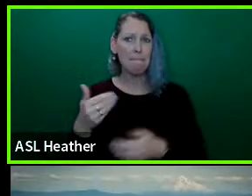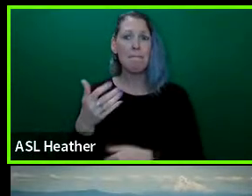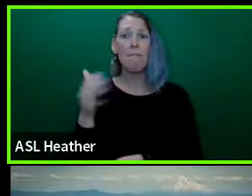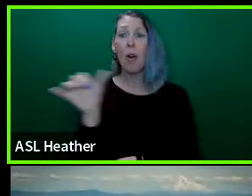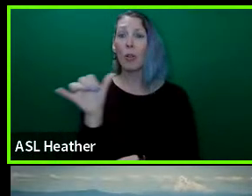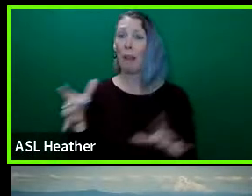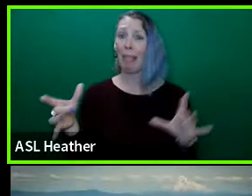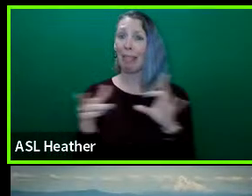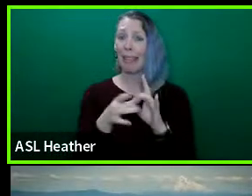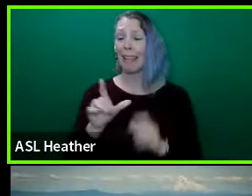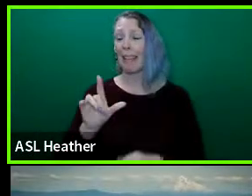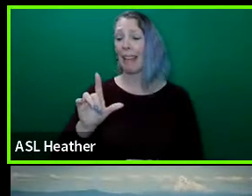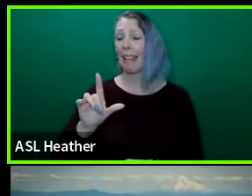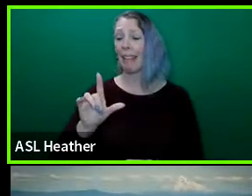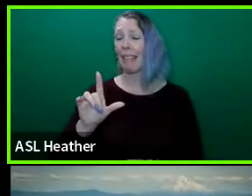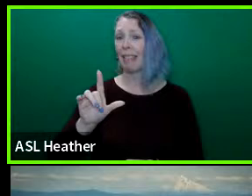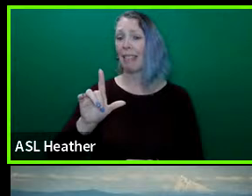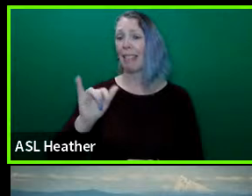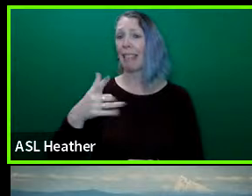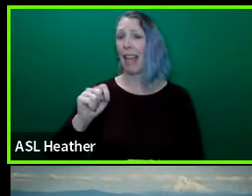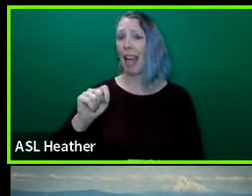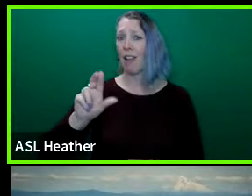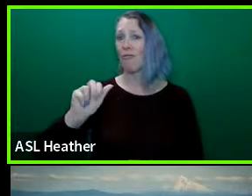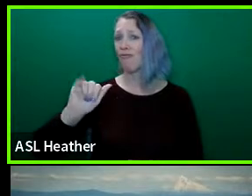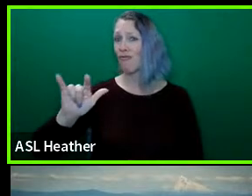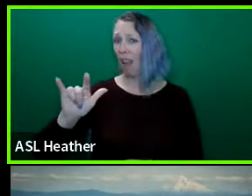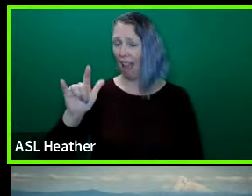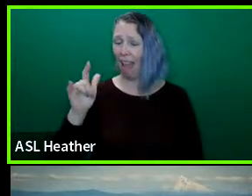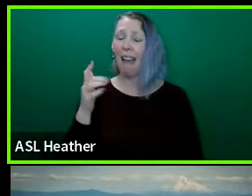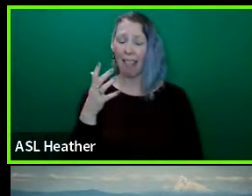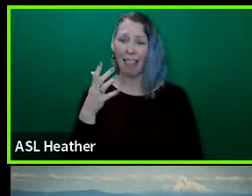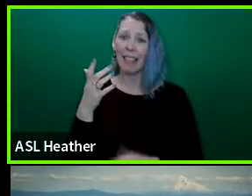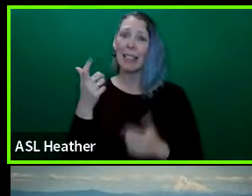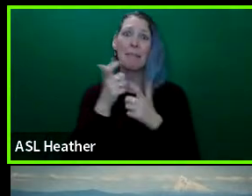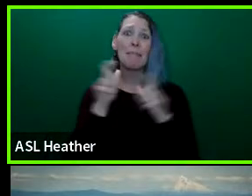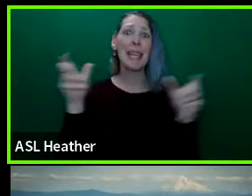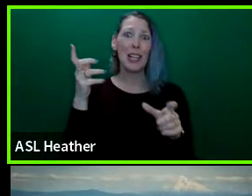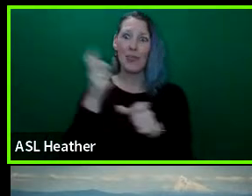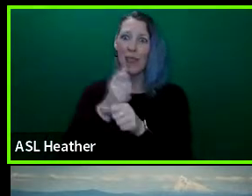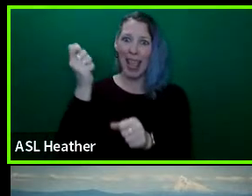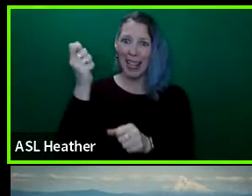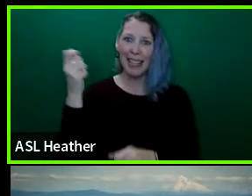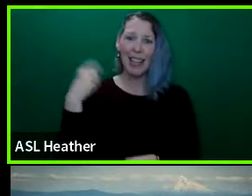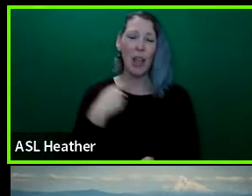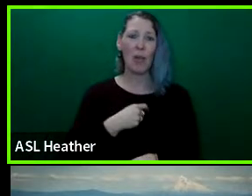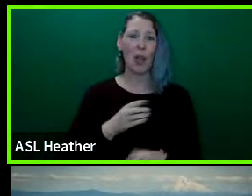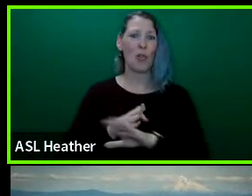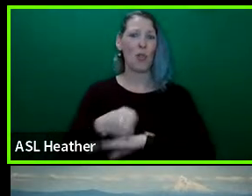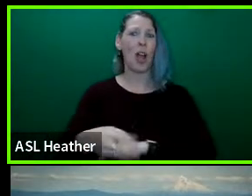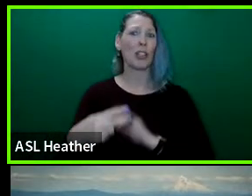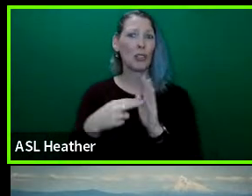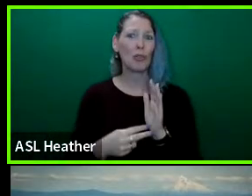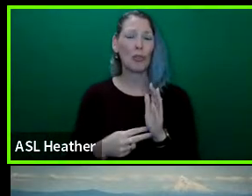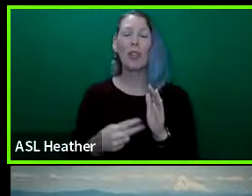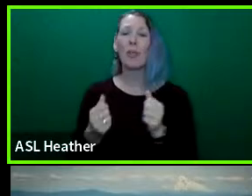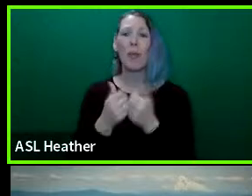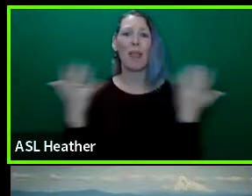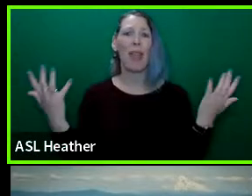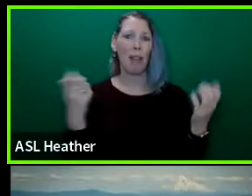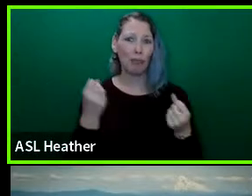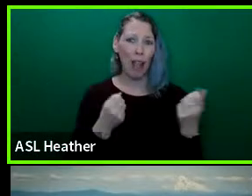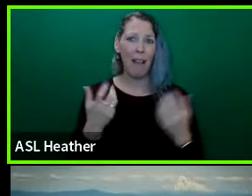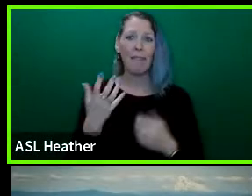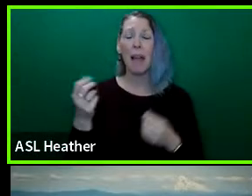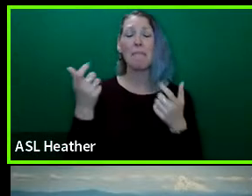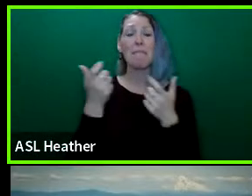linking Max Light Rail with the Vine BRT is a big win for thousands of people who want to cross the river every day without driving, and a big win for the region